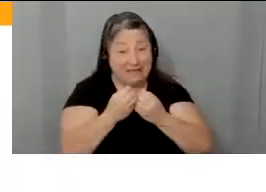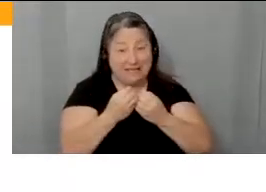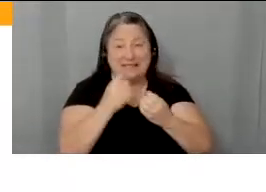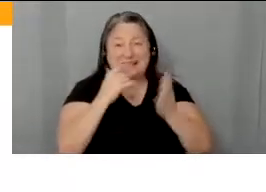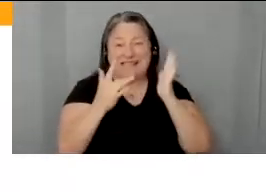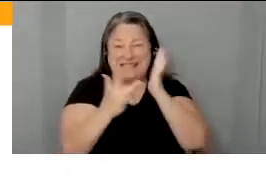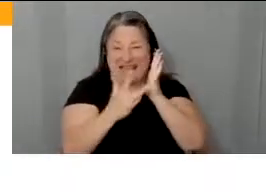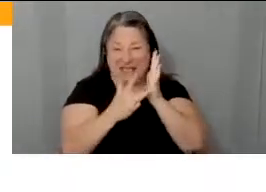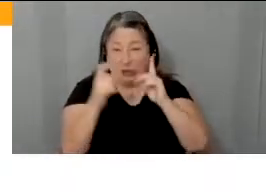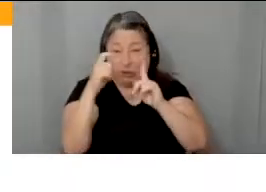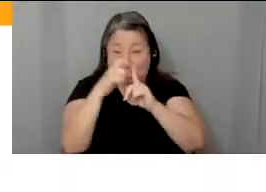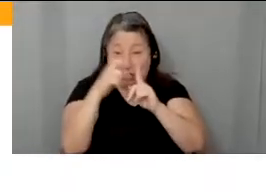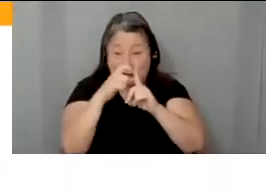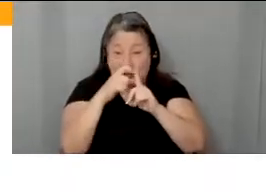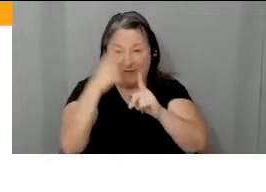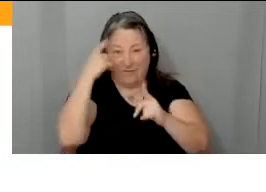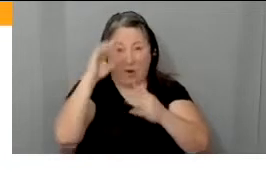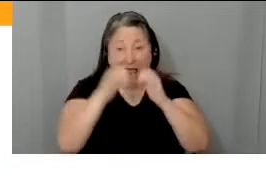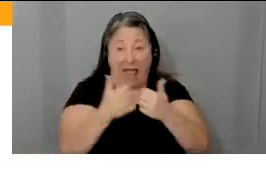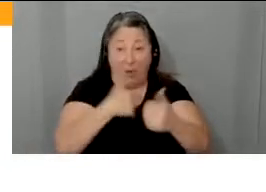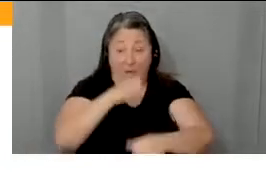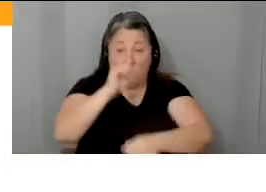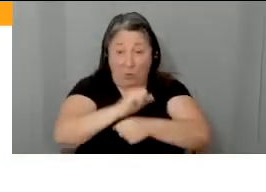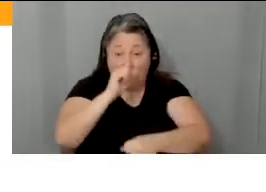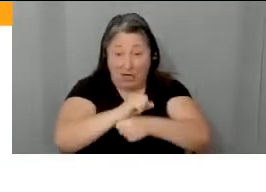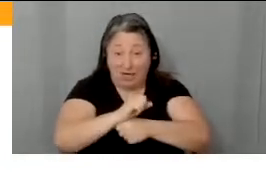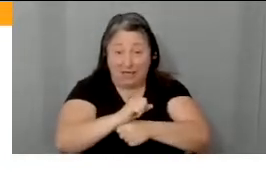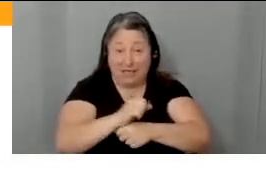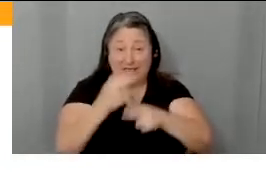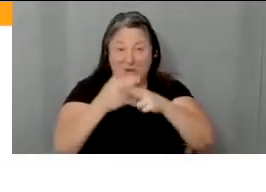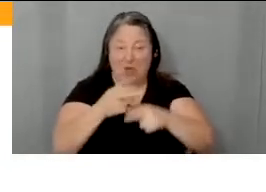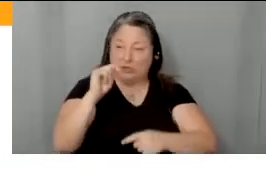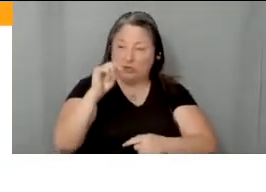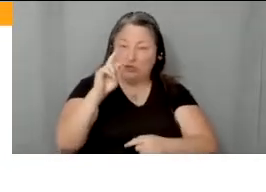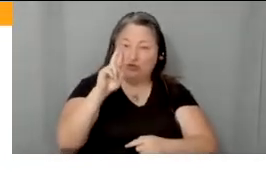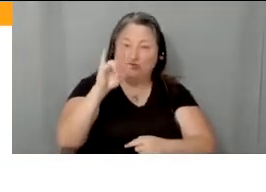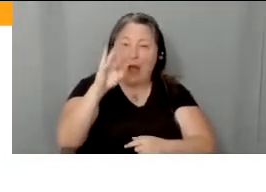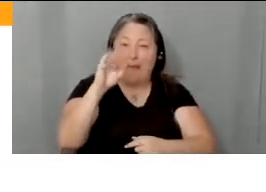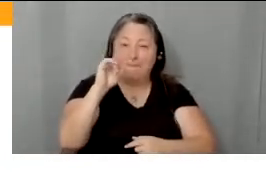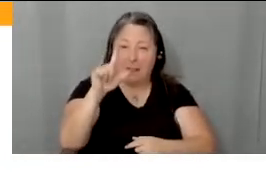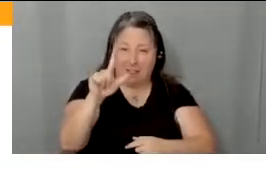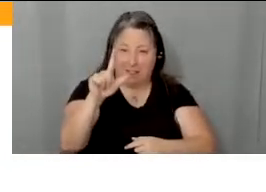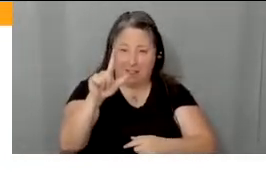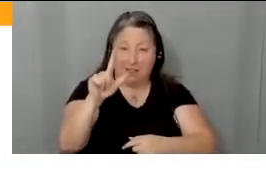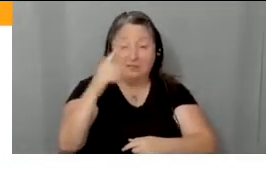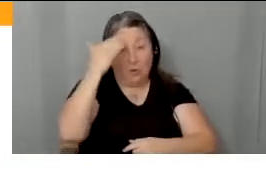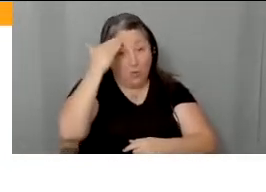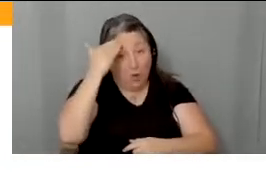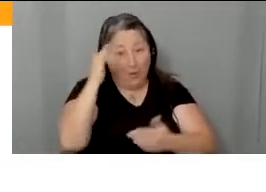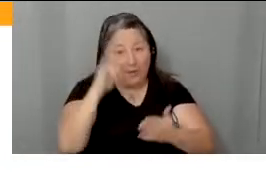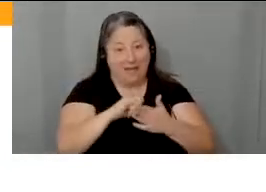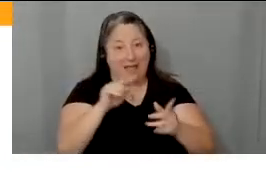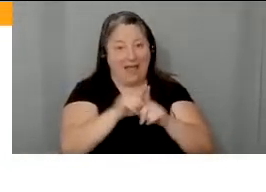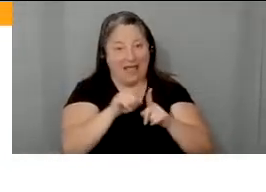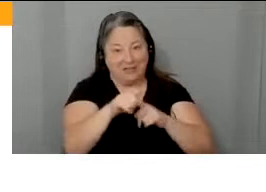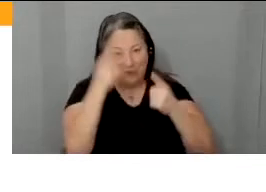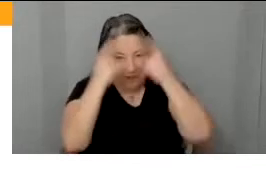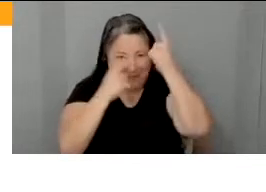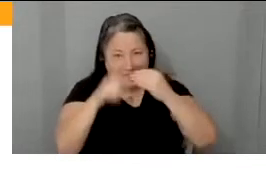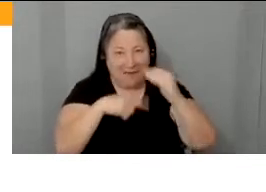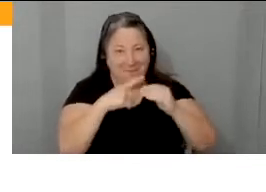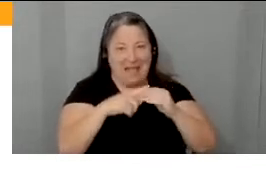for what the way in which we work. It is tribal. And so just knowing that as you think about,